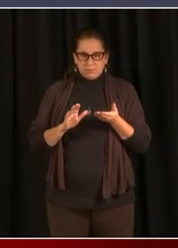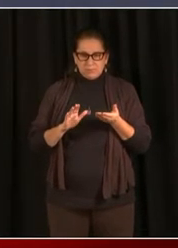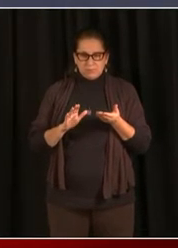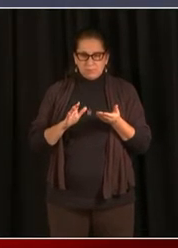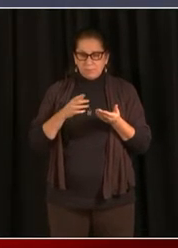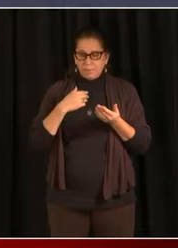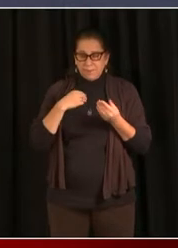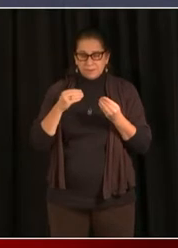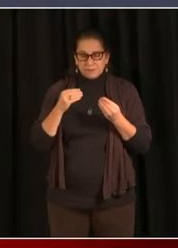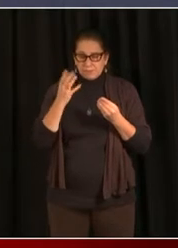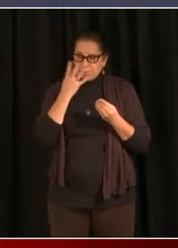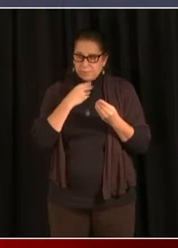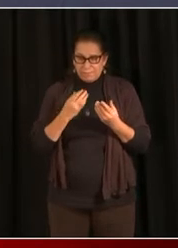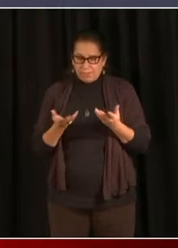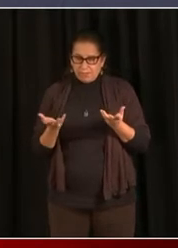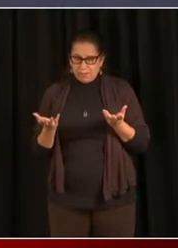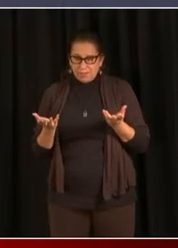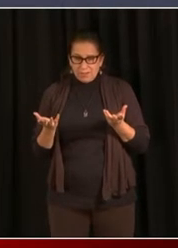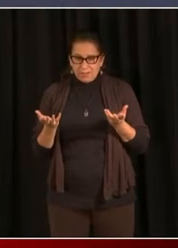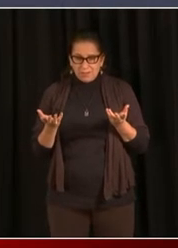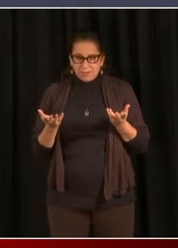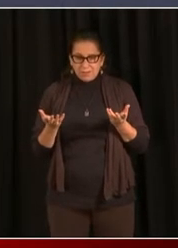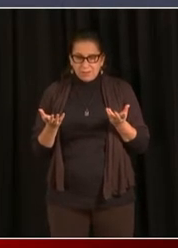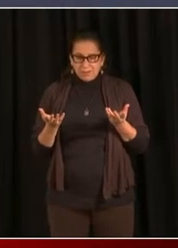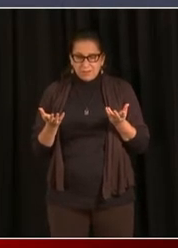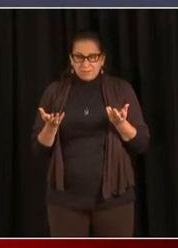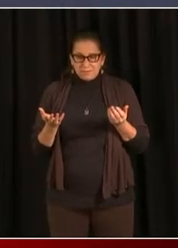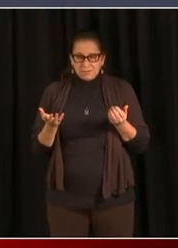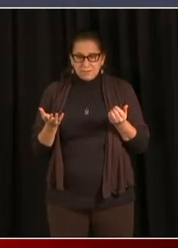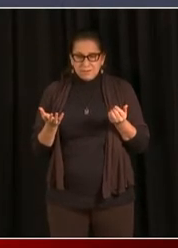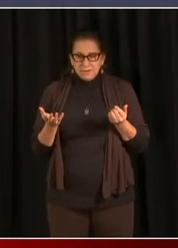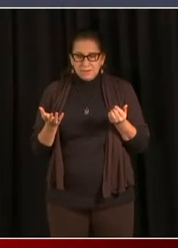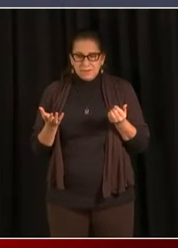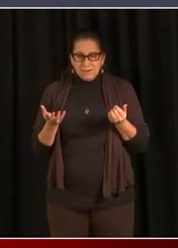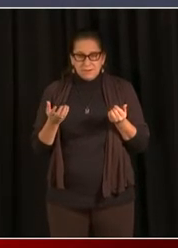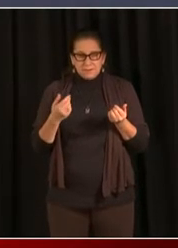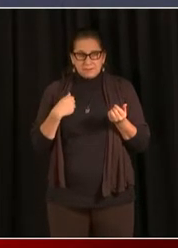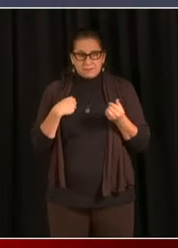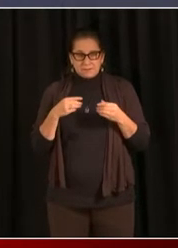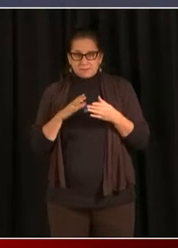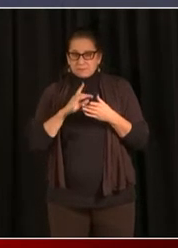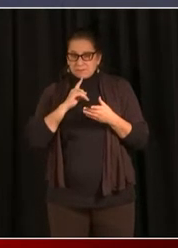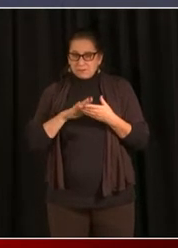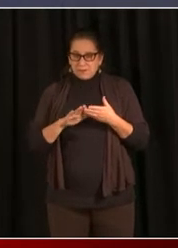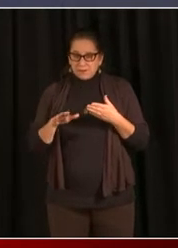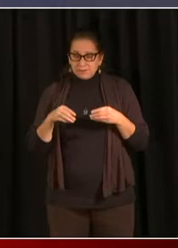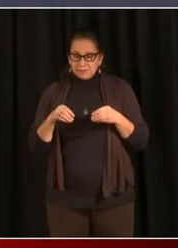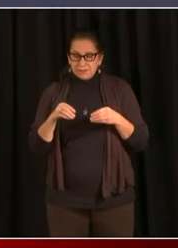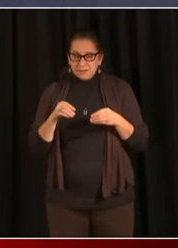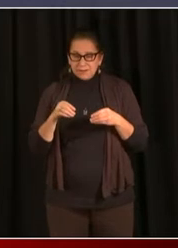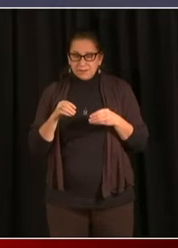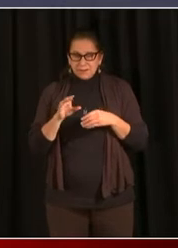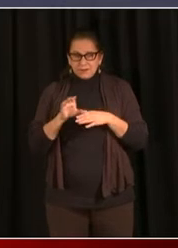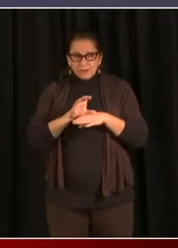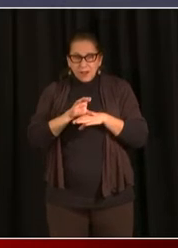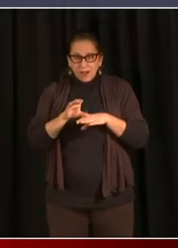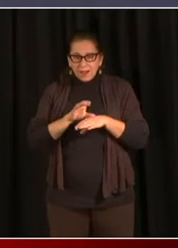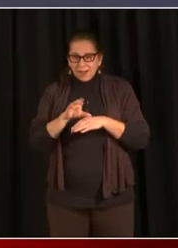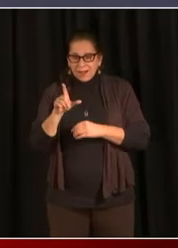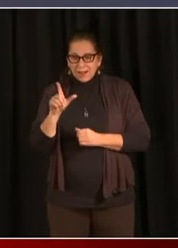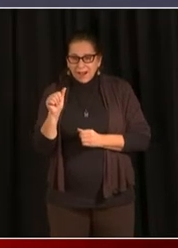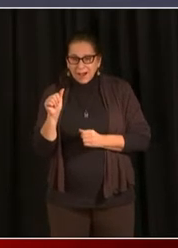excellent environment to develop a nice retailer. We have a chocolate lab, which